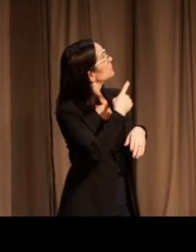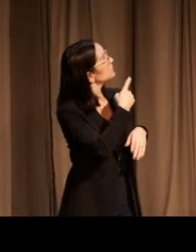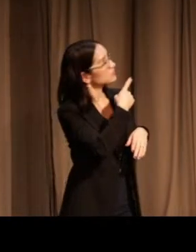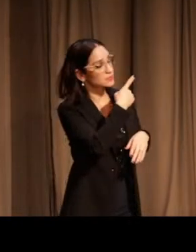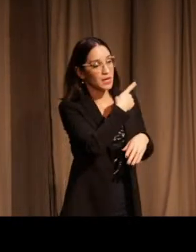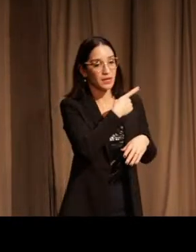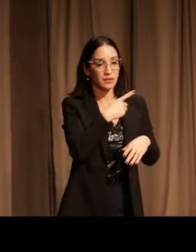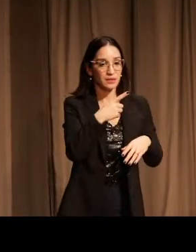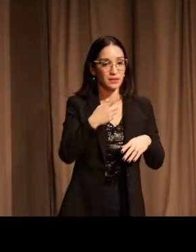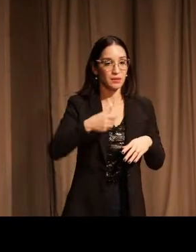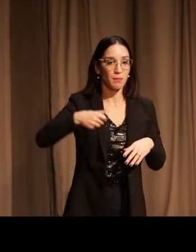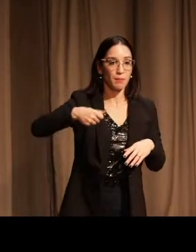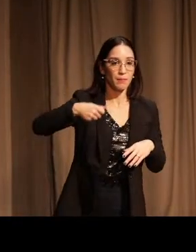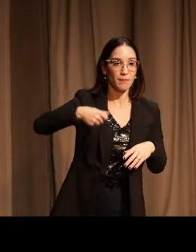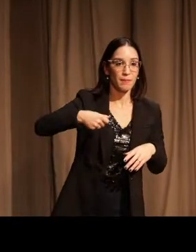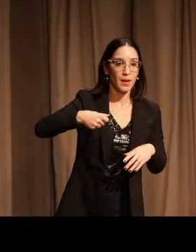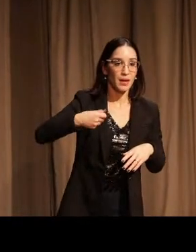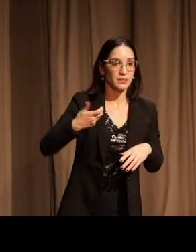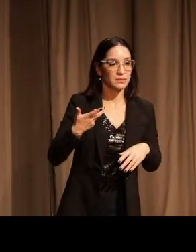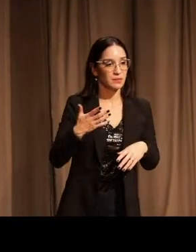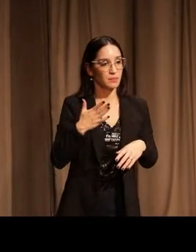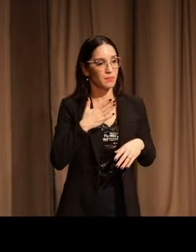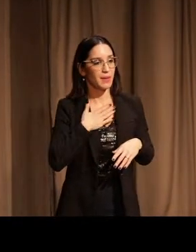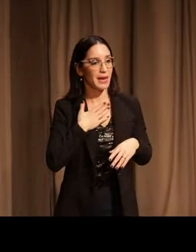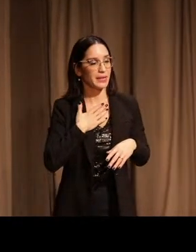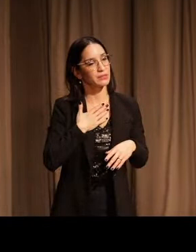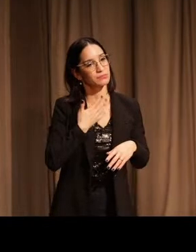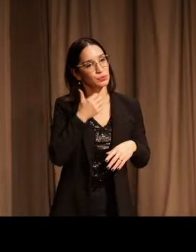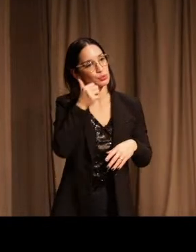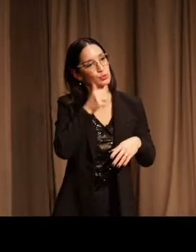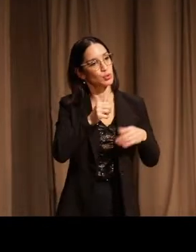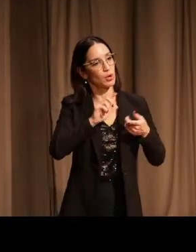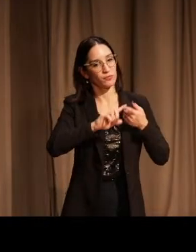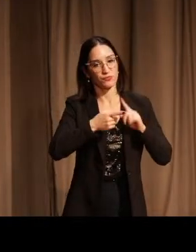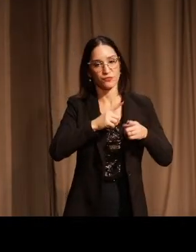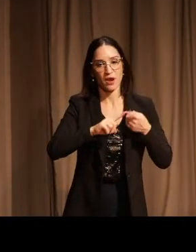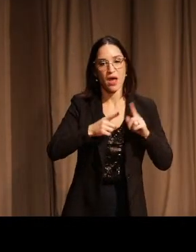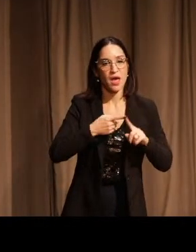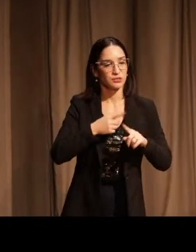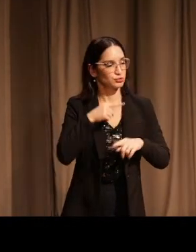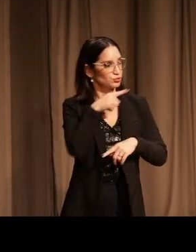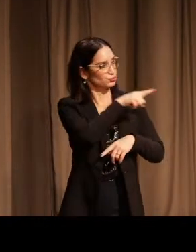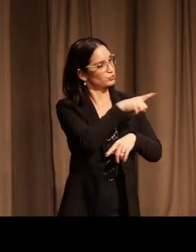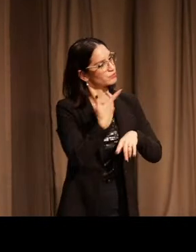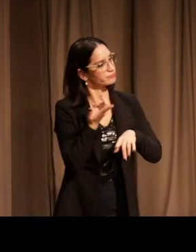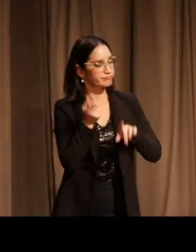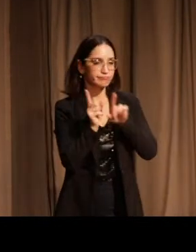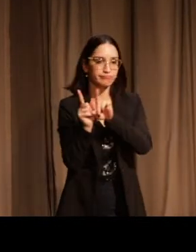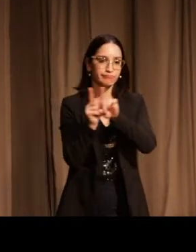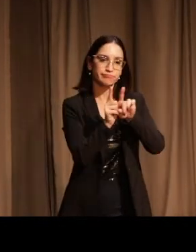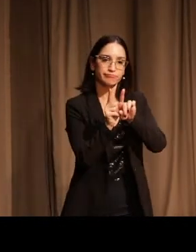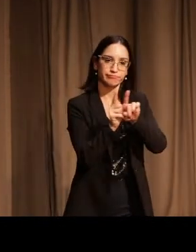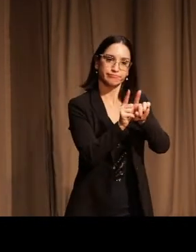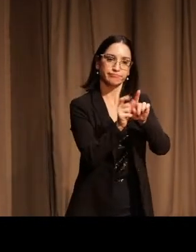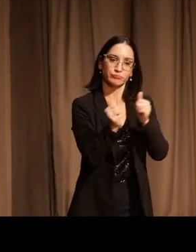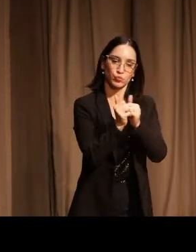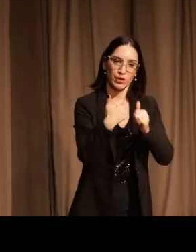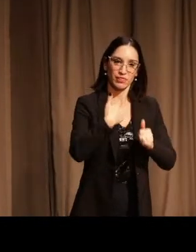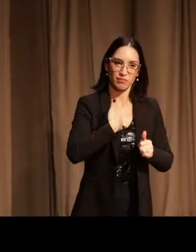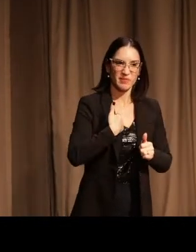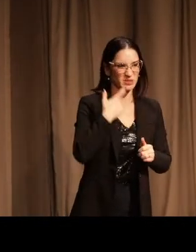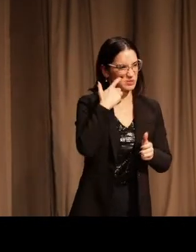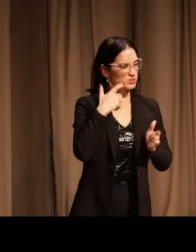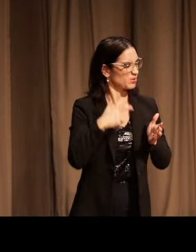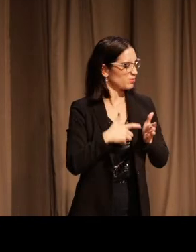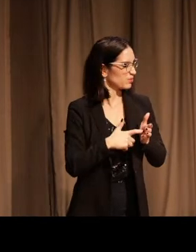girlfriend, who modeled it for me as a pitonisa with the Urutu snake. You can see. Yeah,